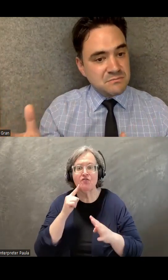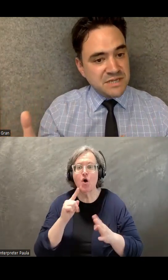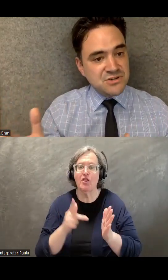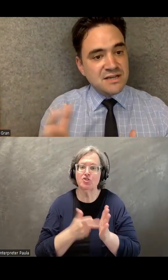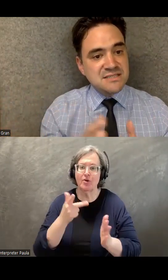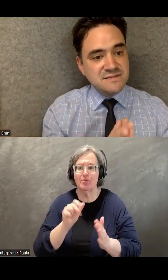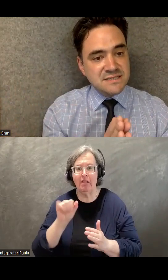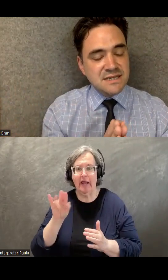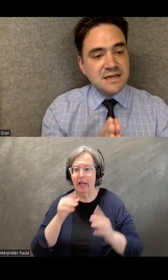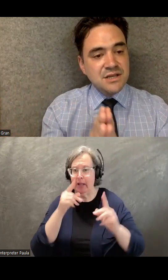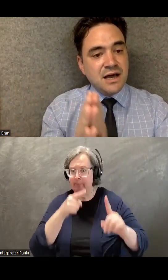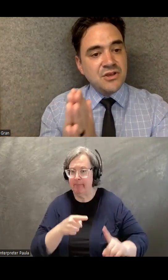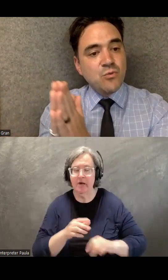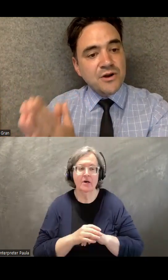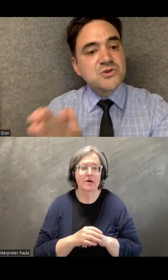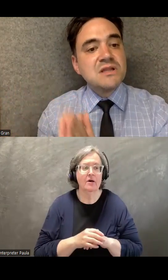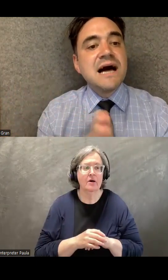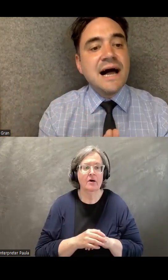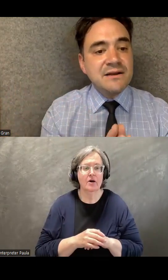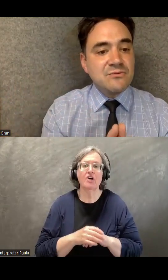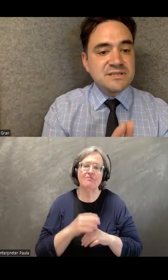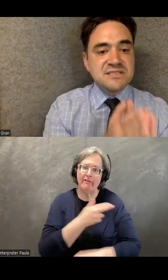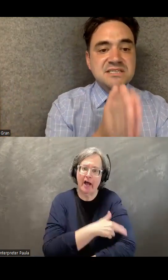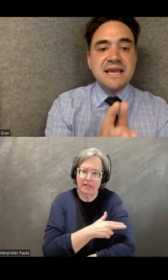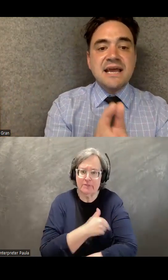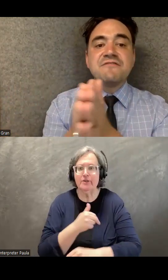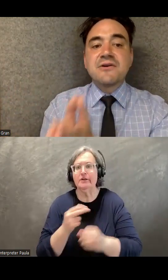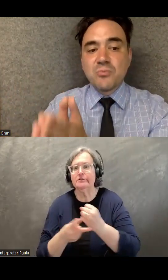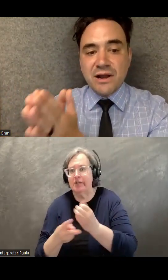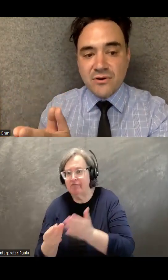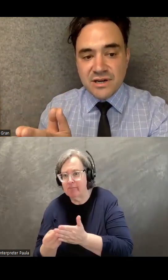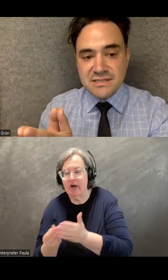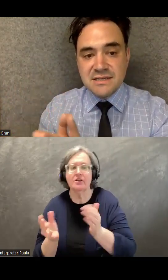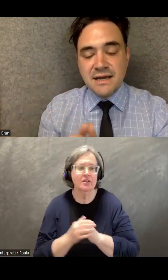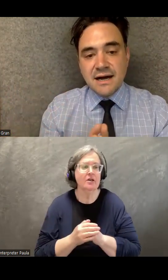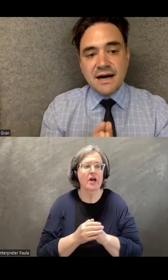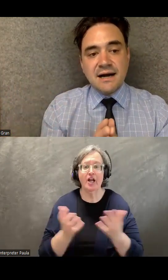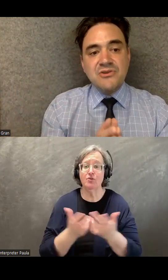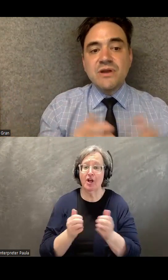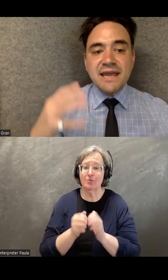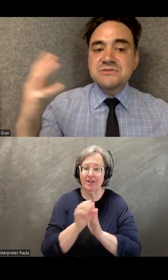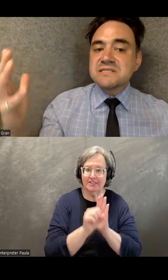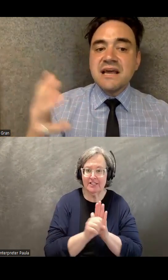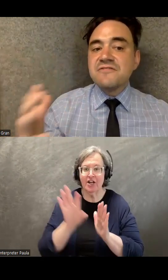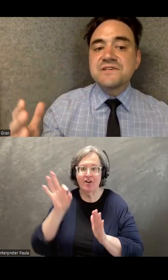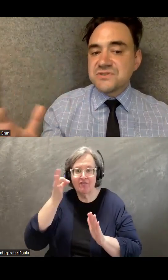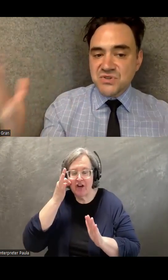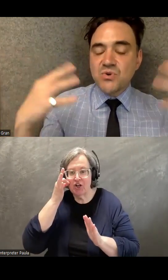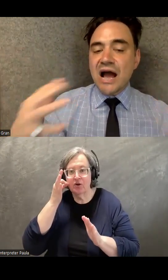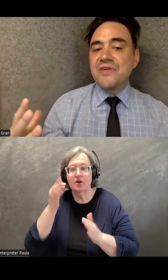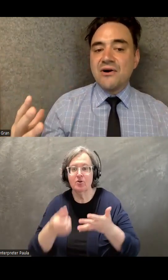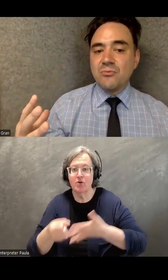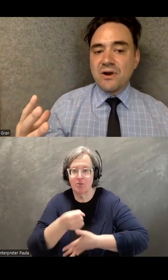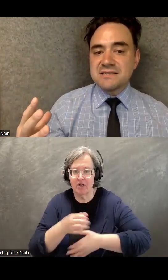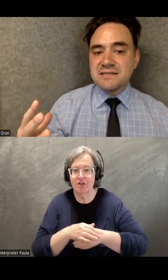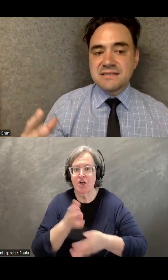and major cost savings. You work to align with the state and federal priorities. You engage with state officials